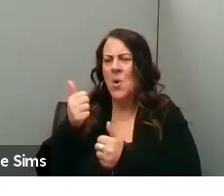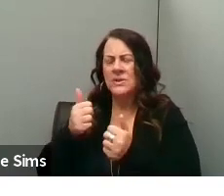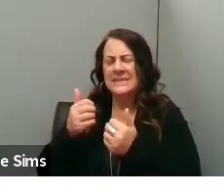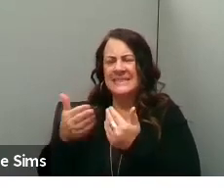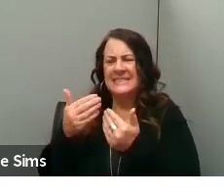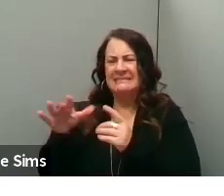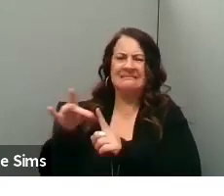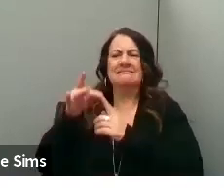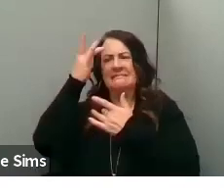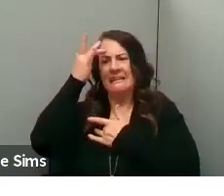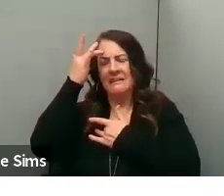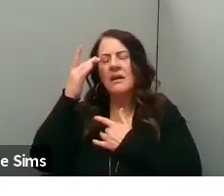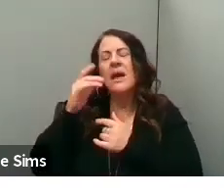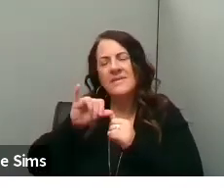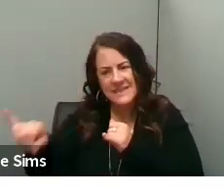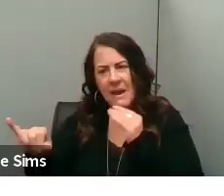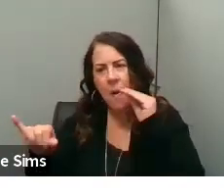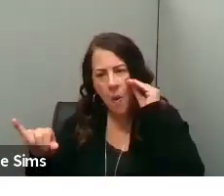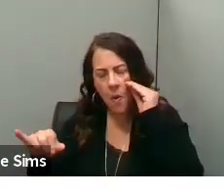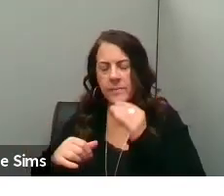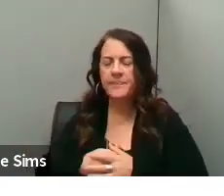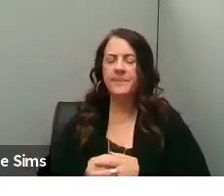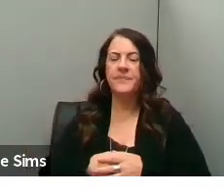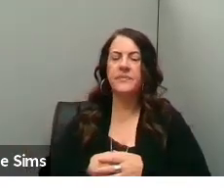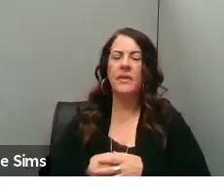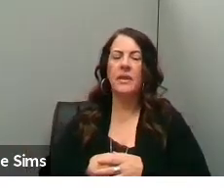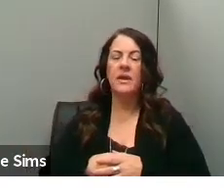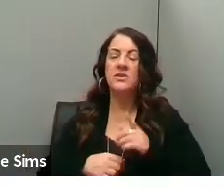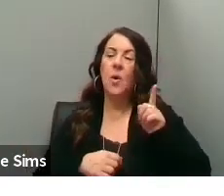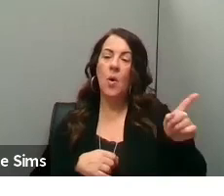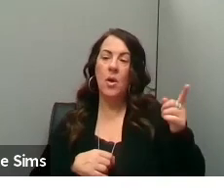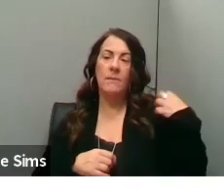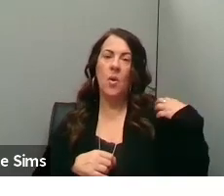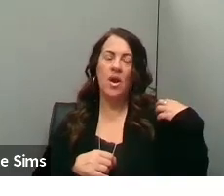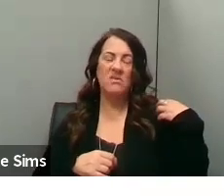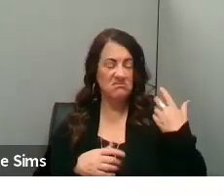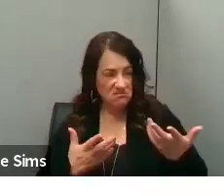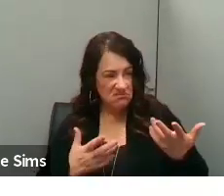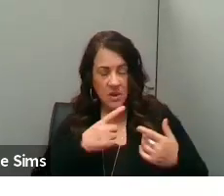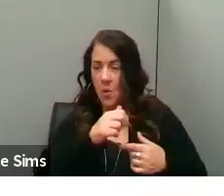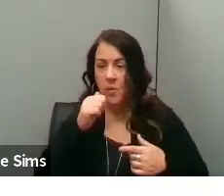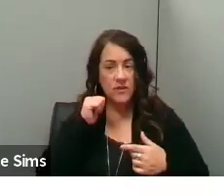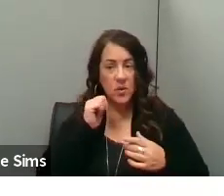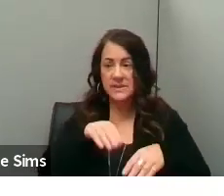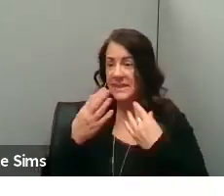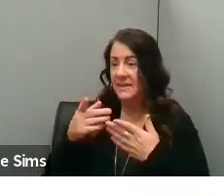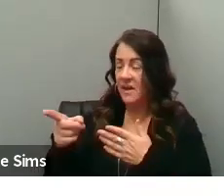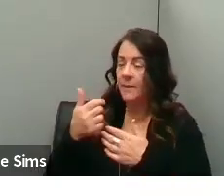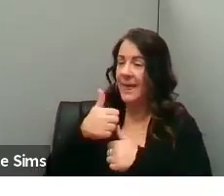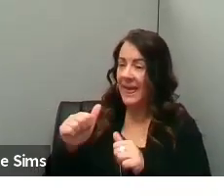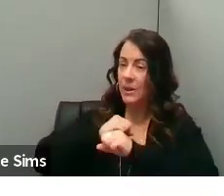So another part of the hypothetical was that Andres' employer did not want to provide him with any personal protective